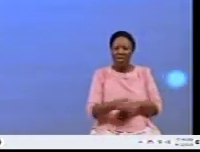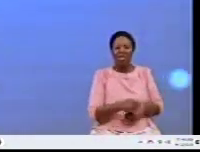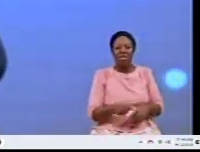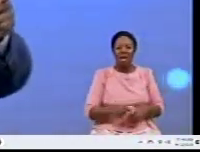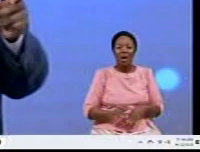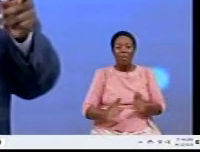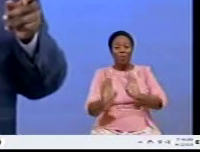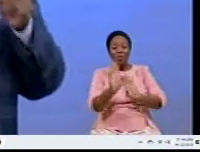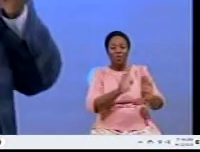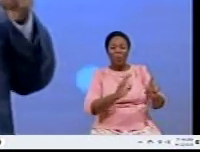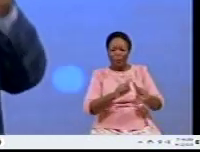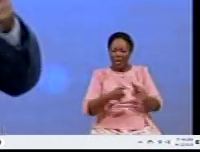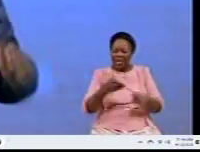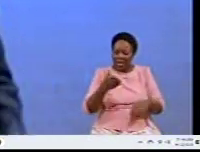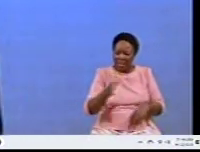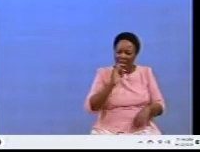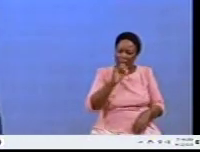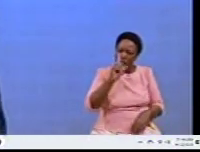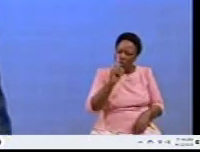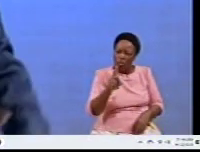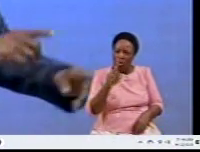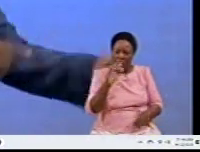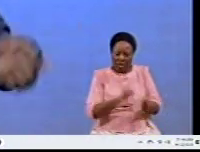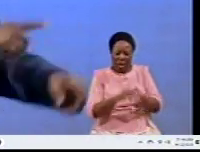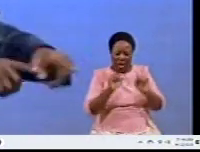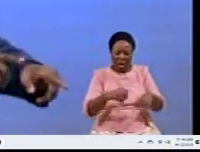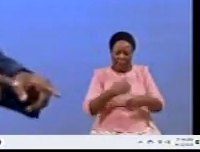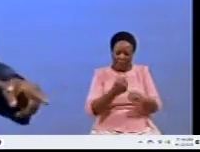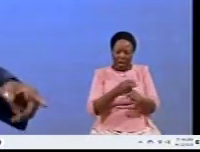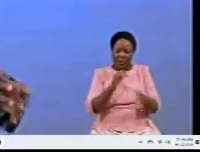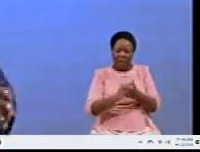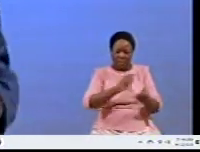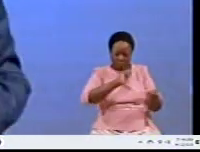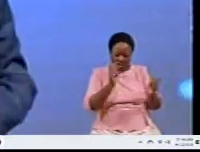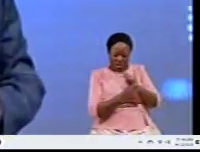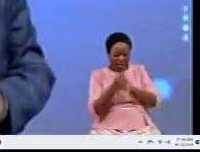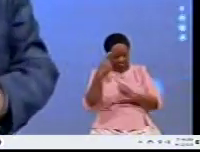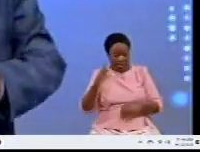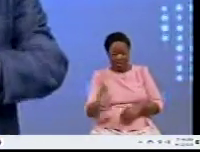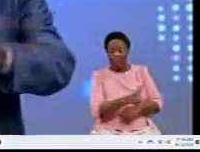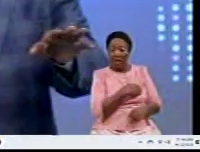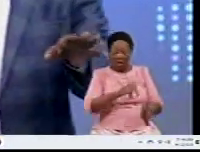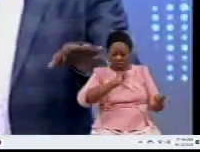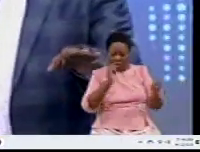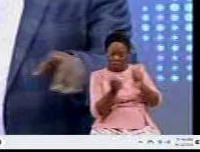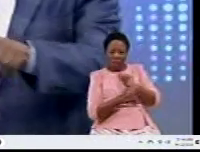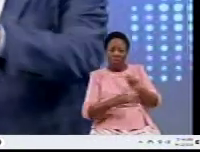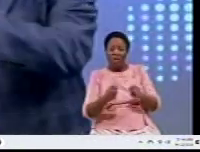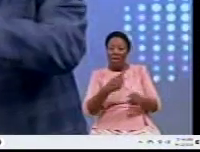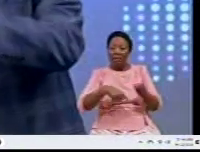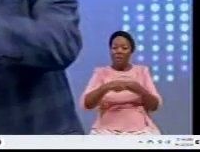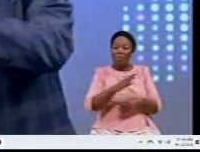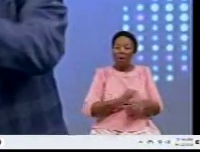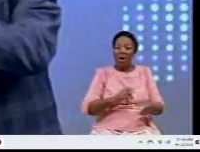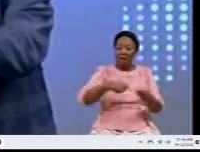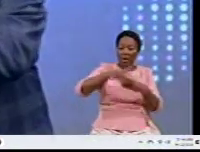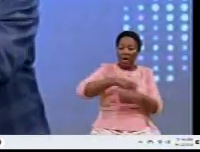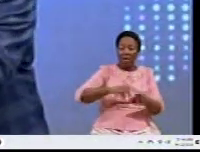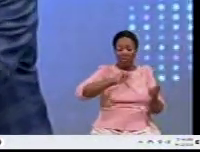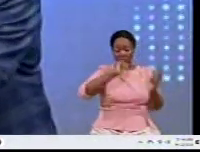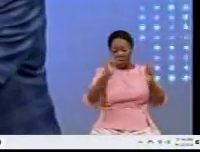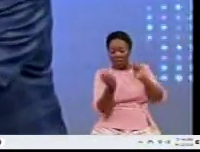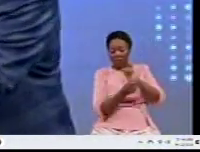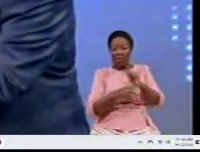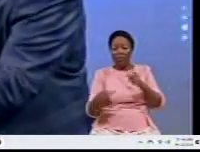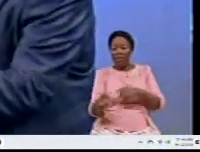one that can make that change for them and turn them around and transform their lives. He